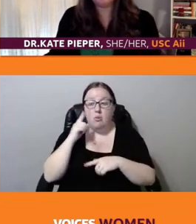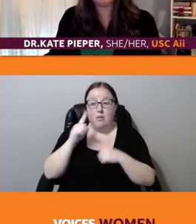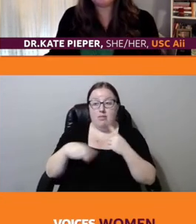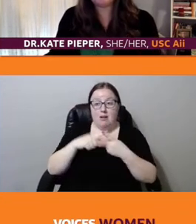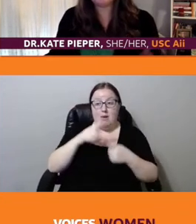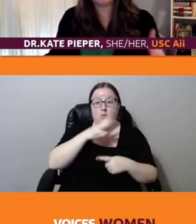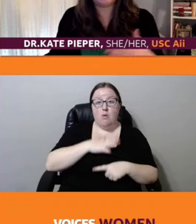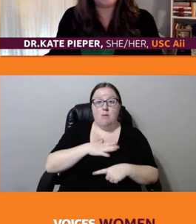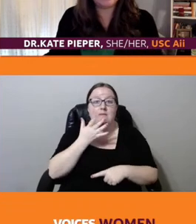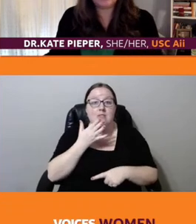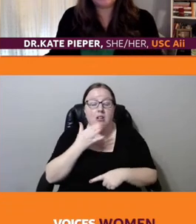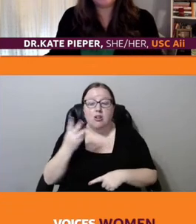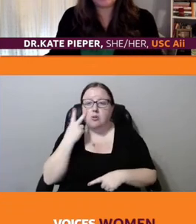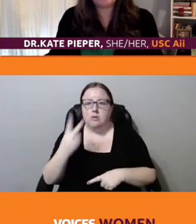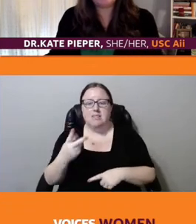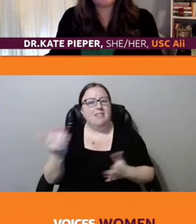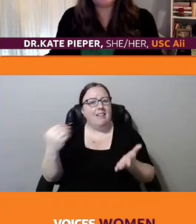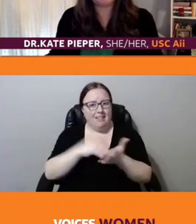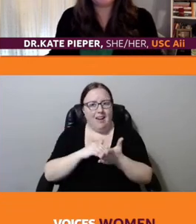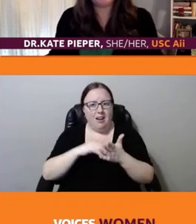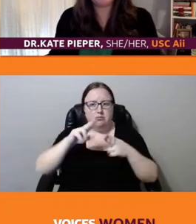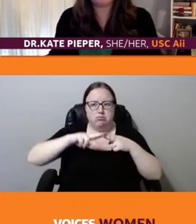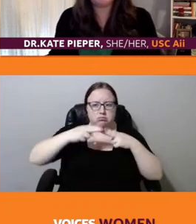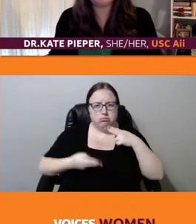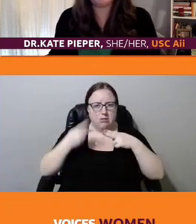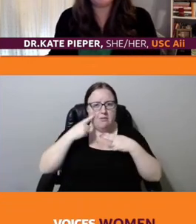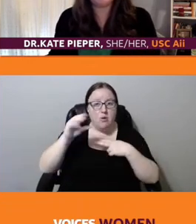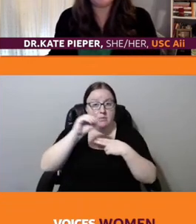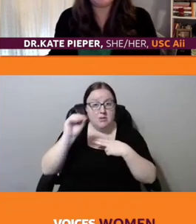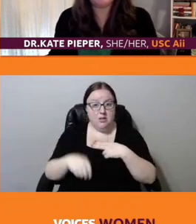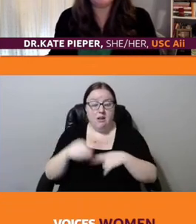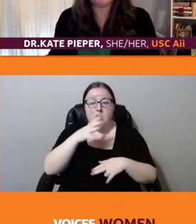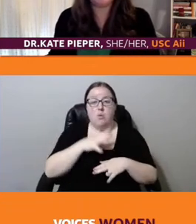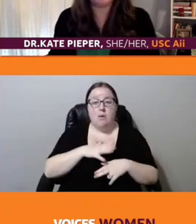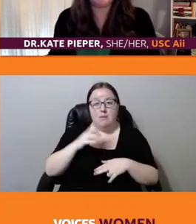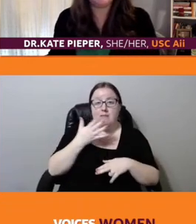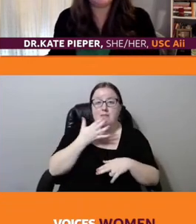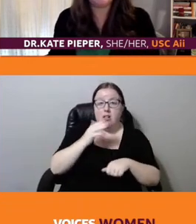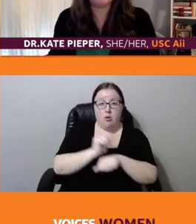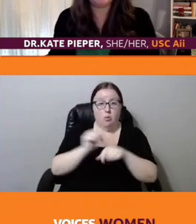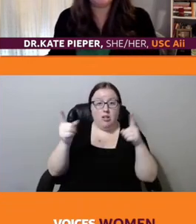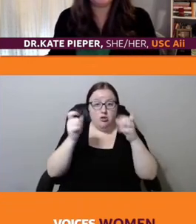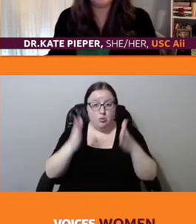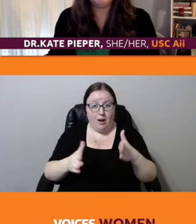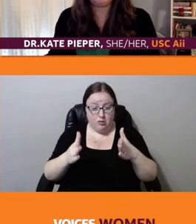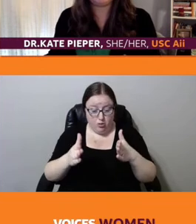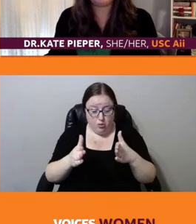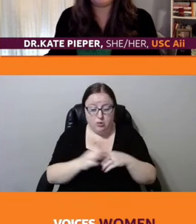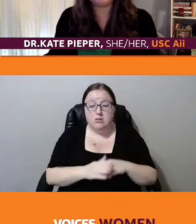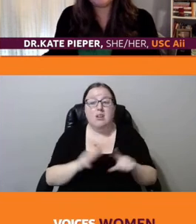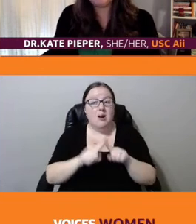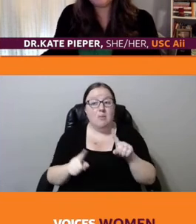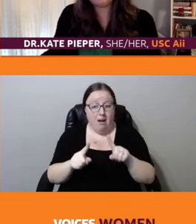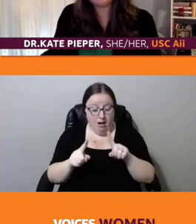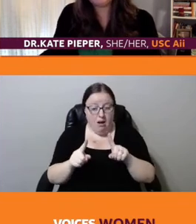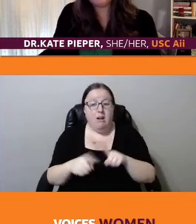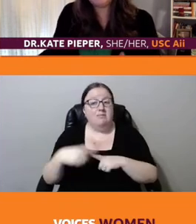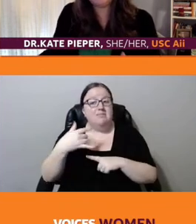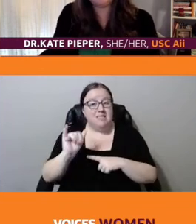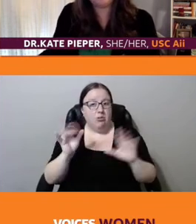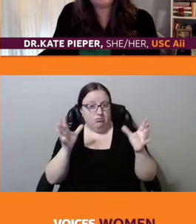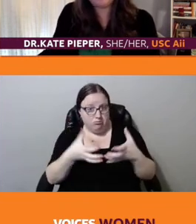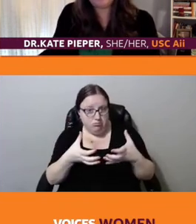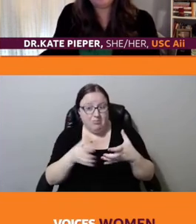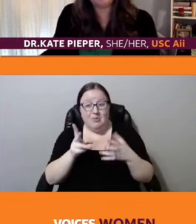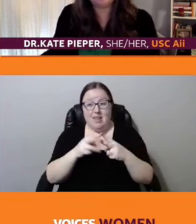color, we see that there's, again, a drop-off in the percentage of women of color working as directors on these platforms, but that these groups